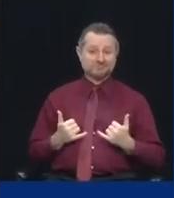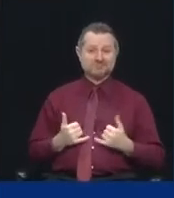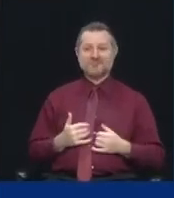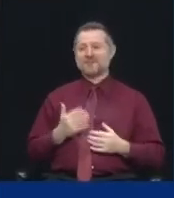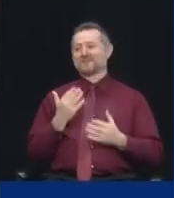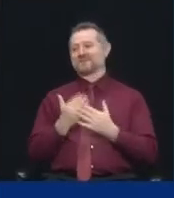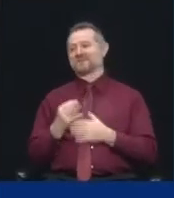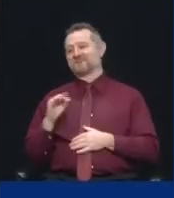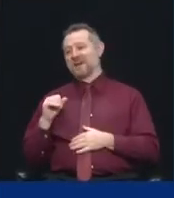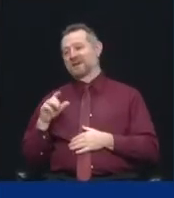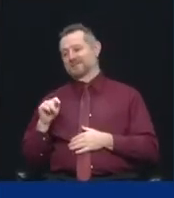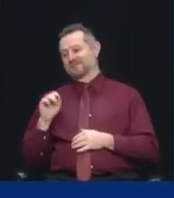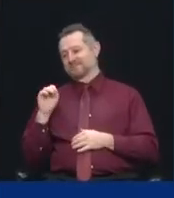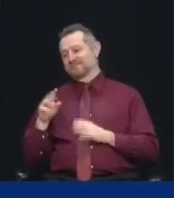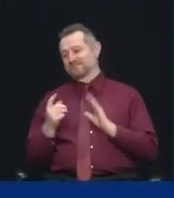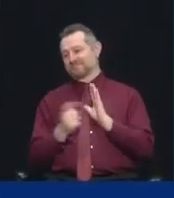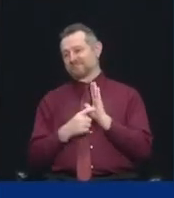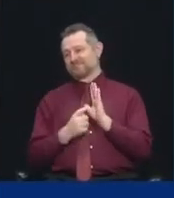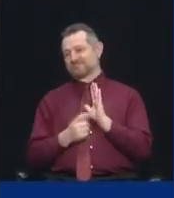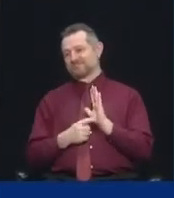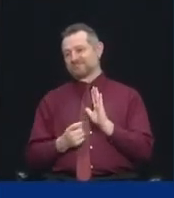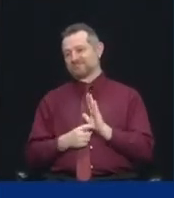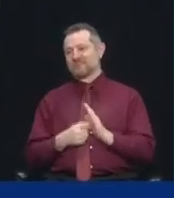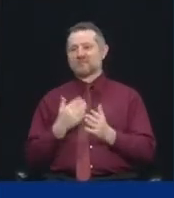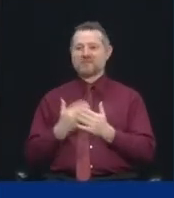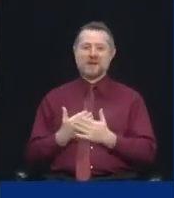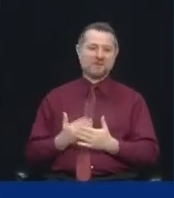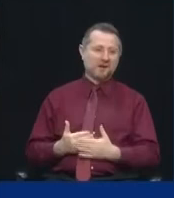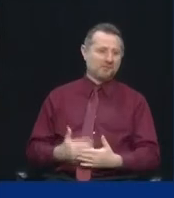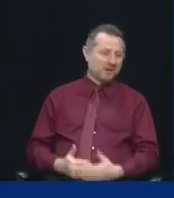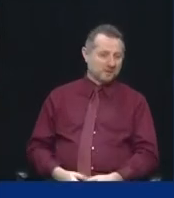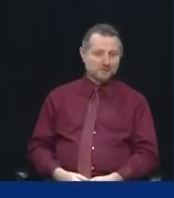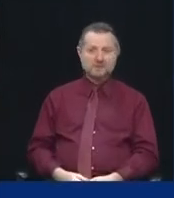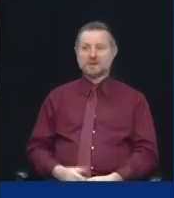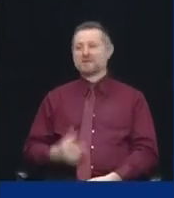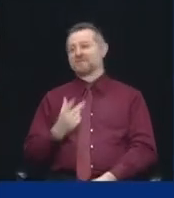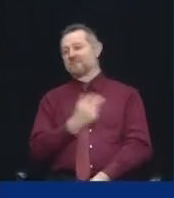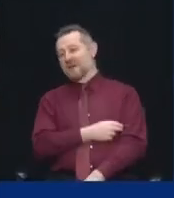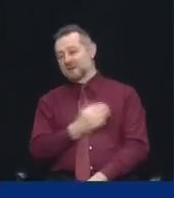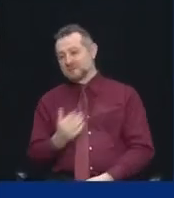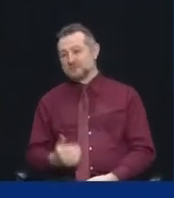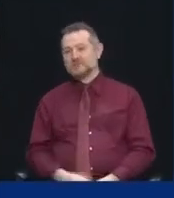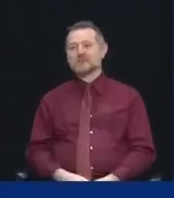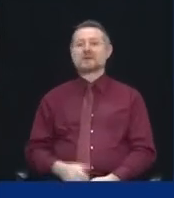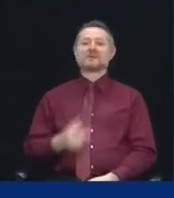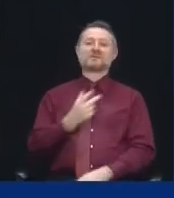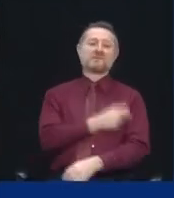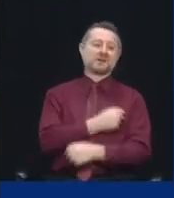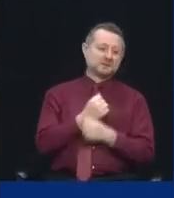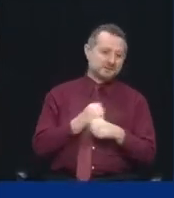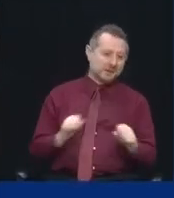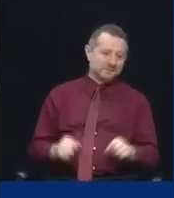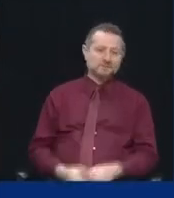facts about the vaccine, facts about the safety of the vaccine,